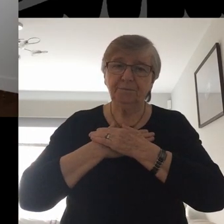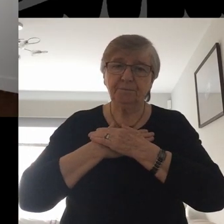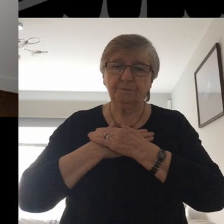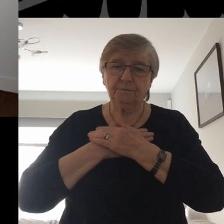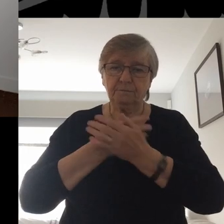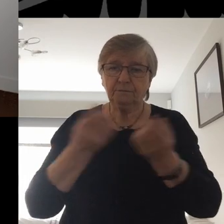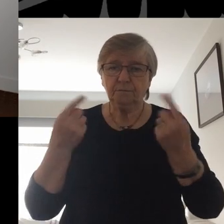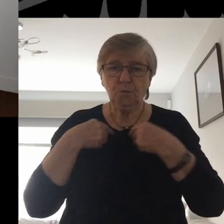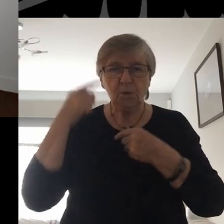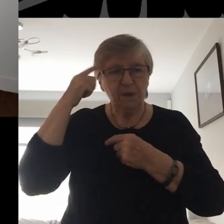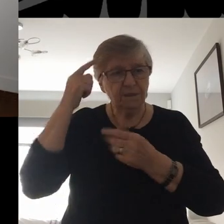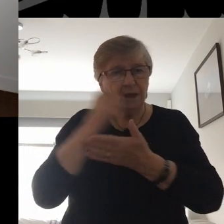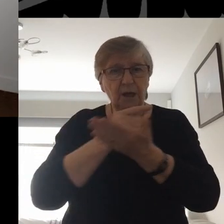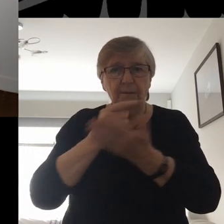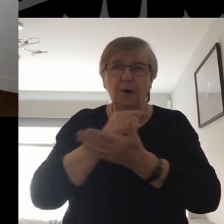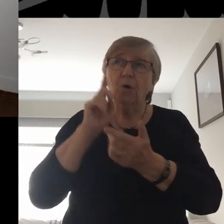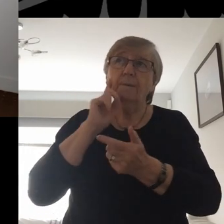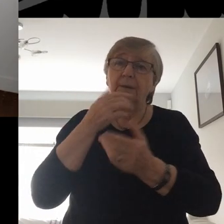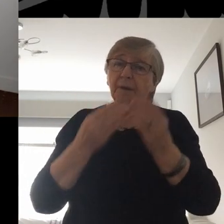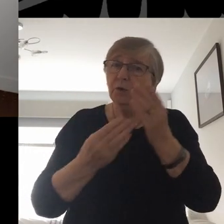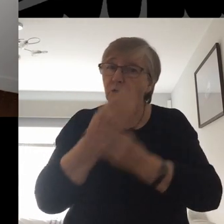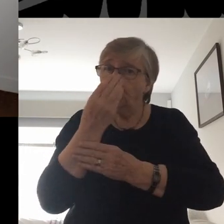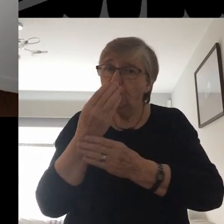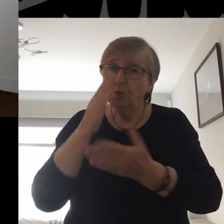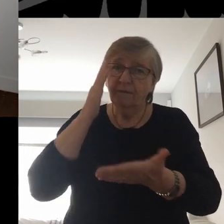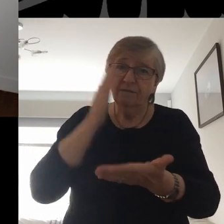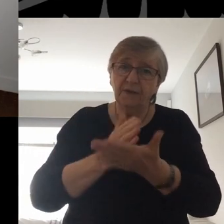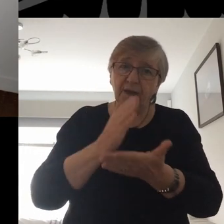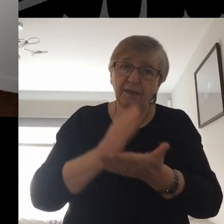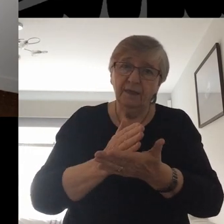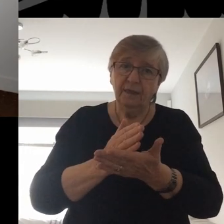We think of those who are new in their faith,